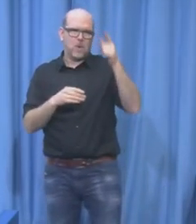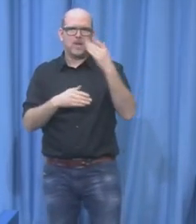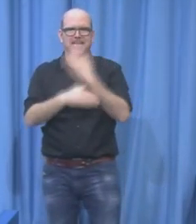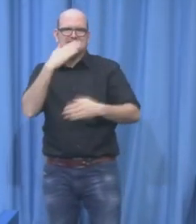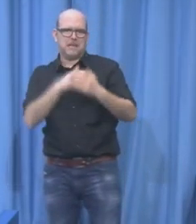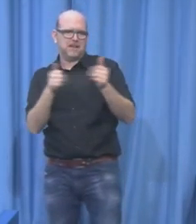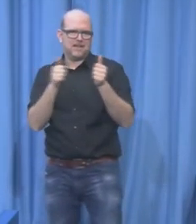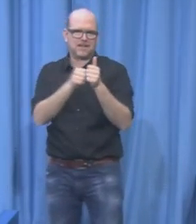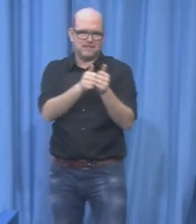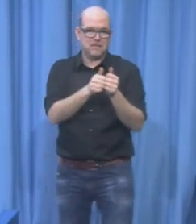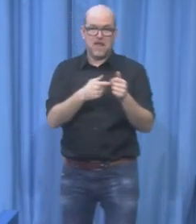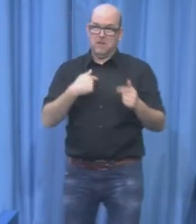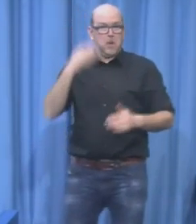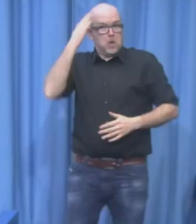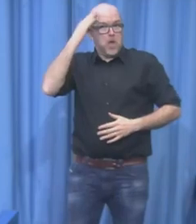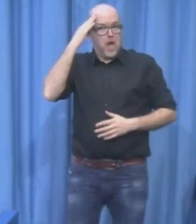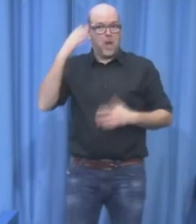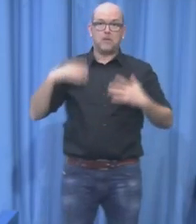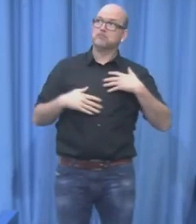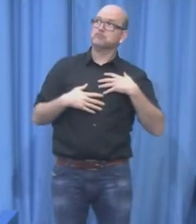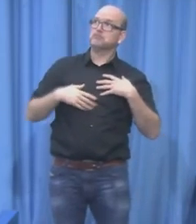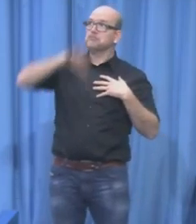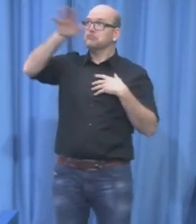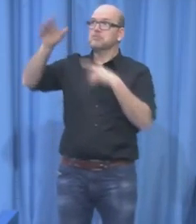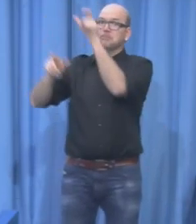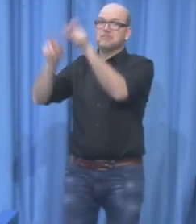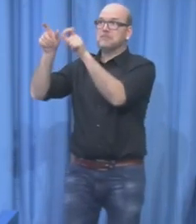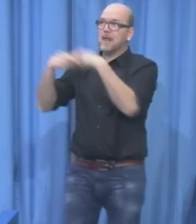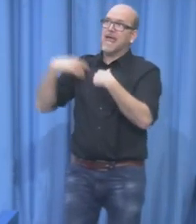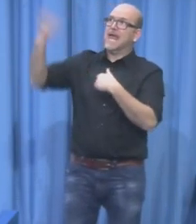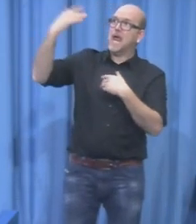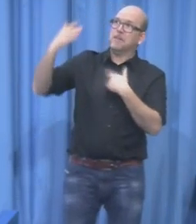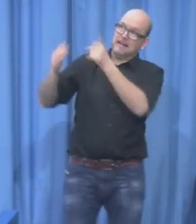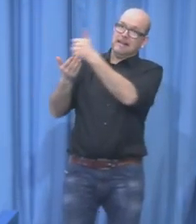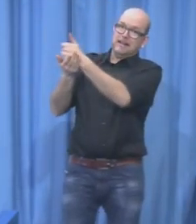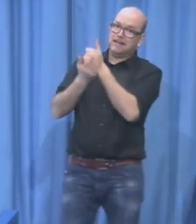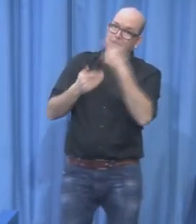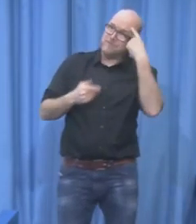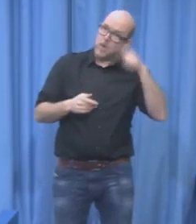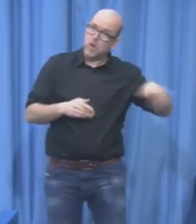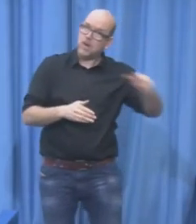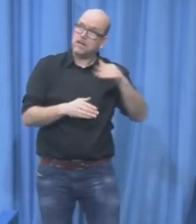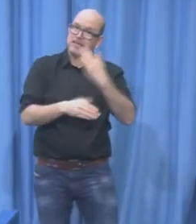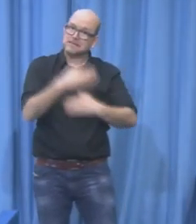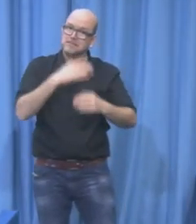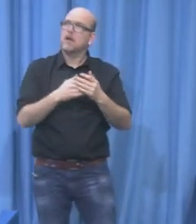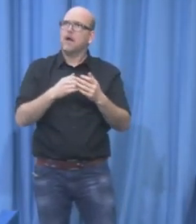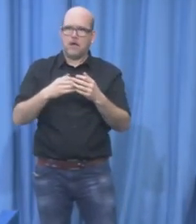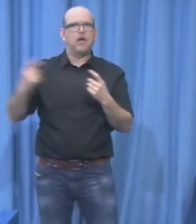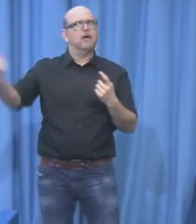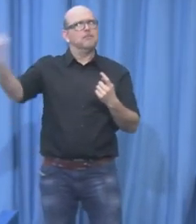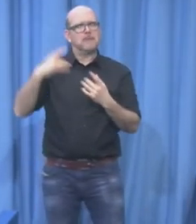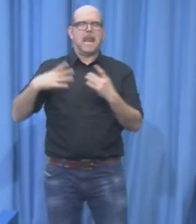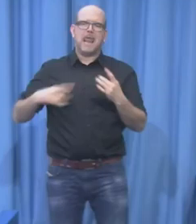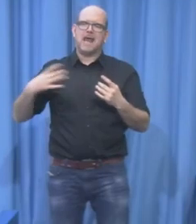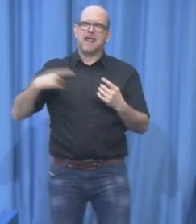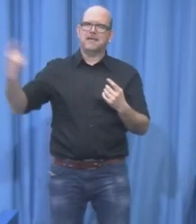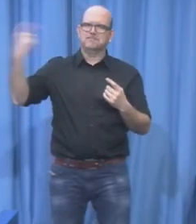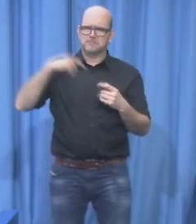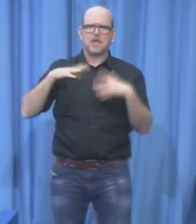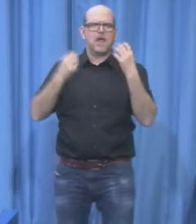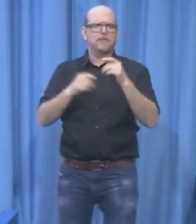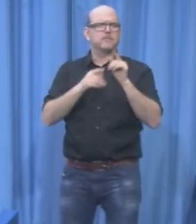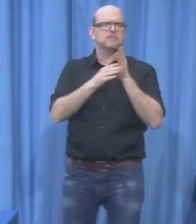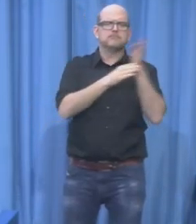they're studying, they come back and then they own businesses or they're teachers or they're doctors and they advocate in our community for